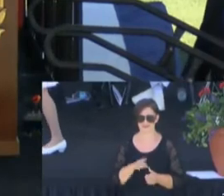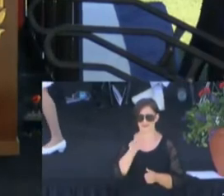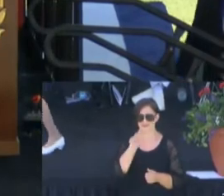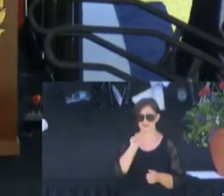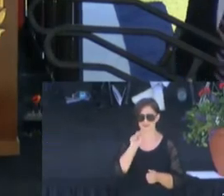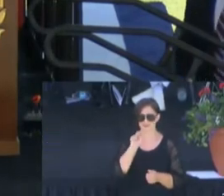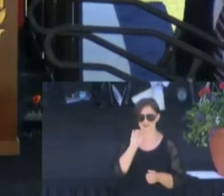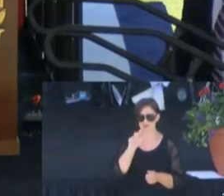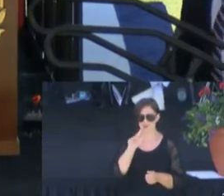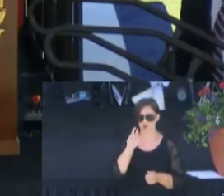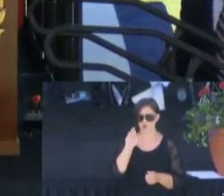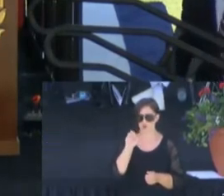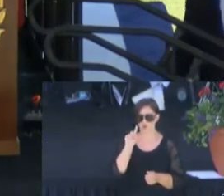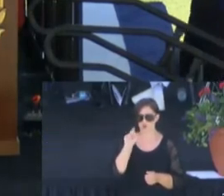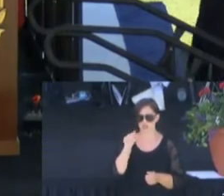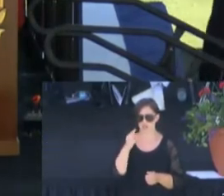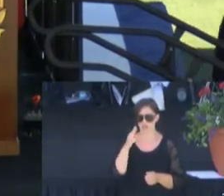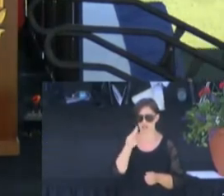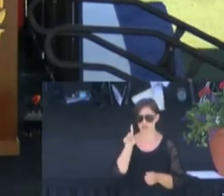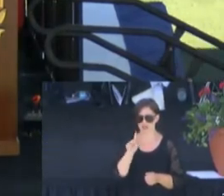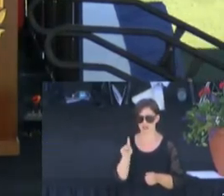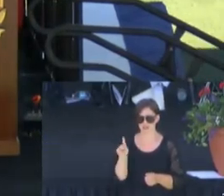Daniel Rodriguez Sanchez.